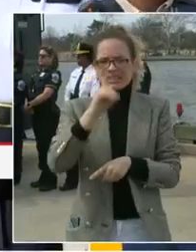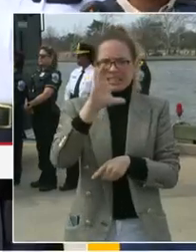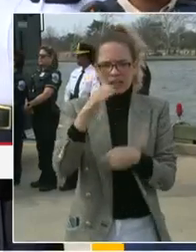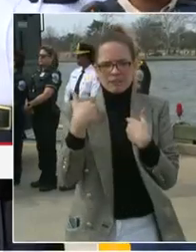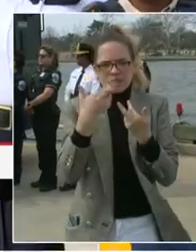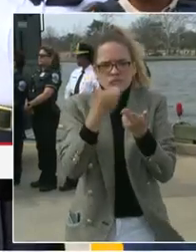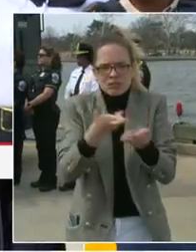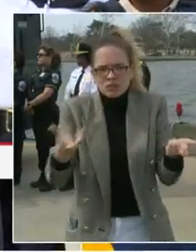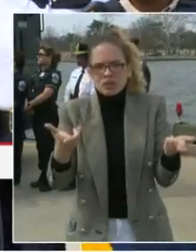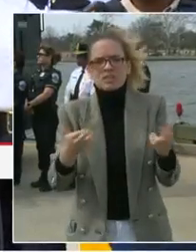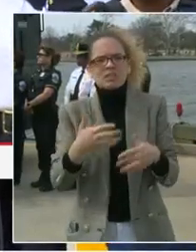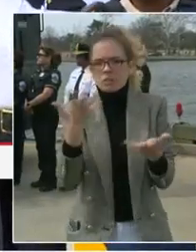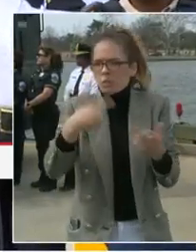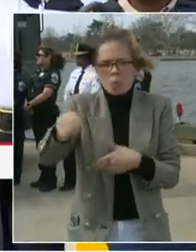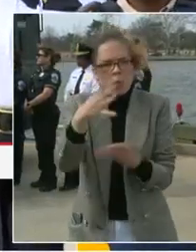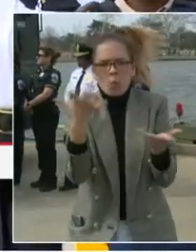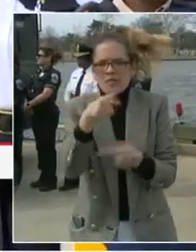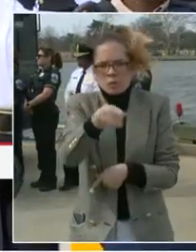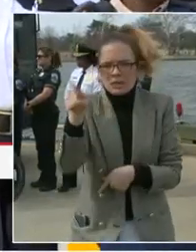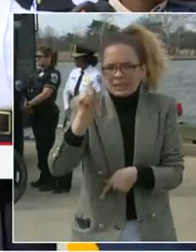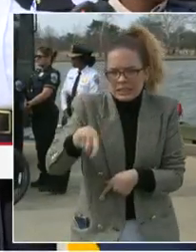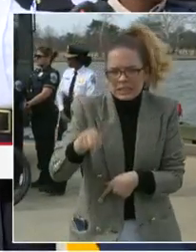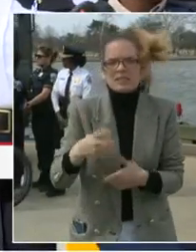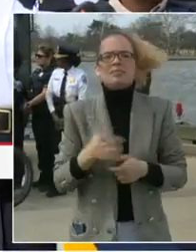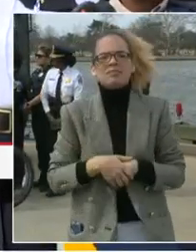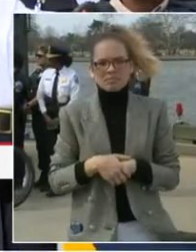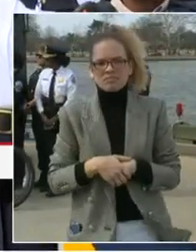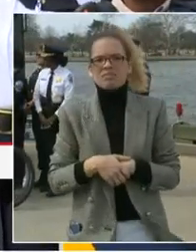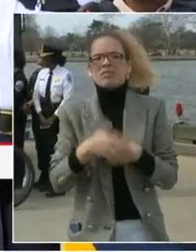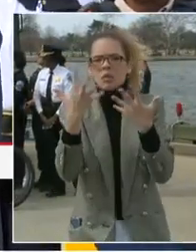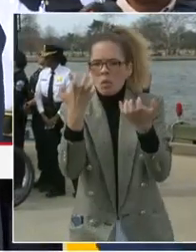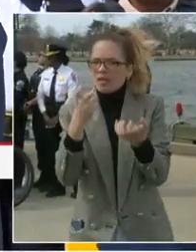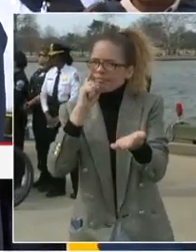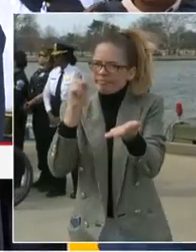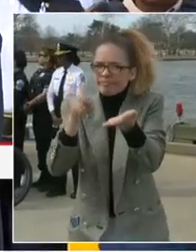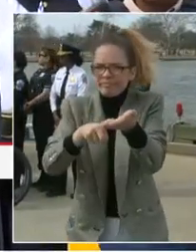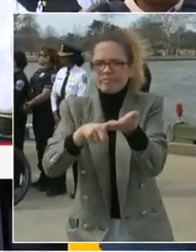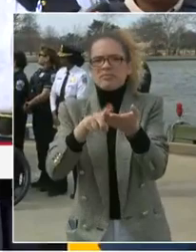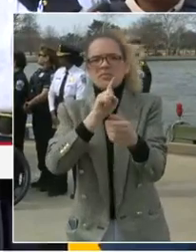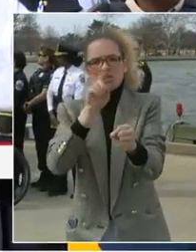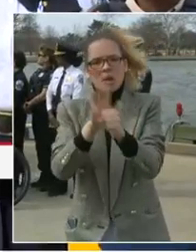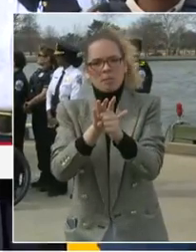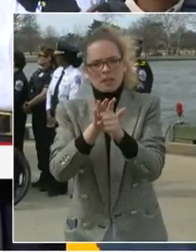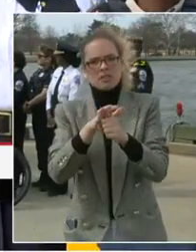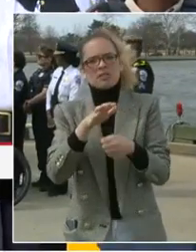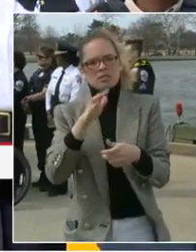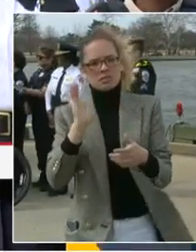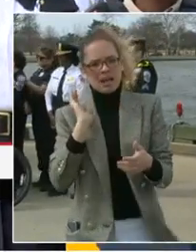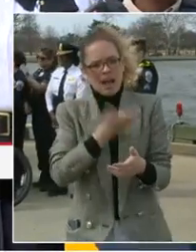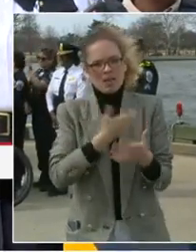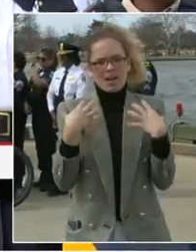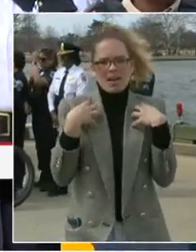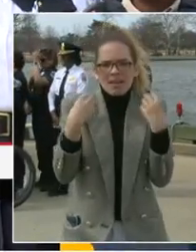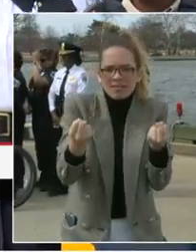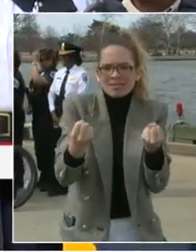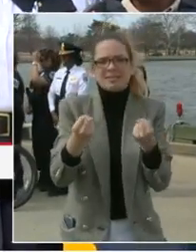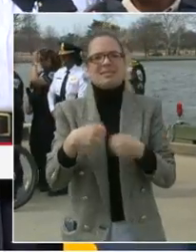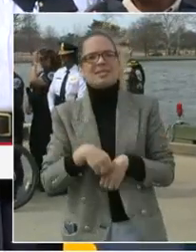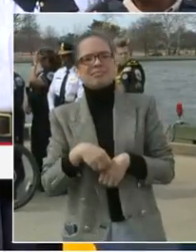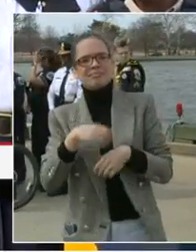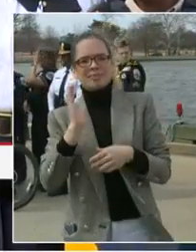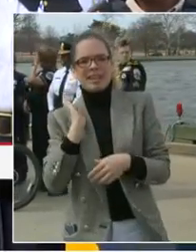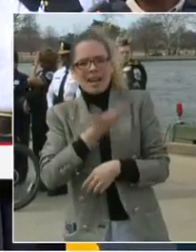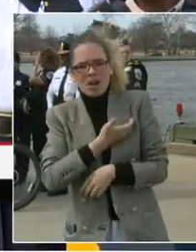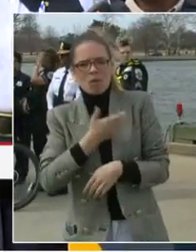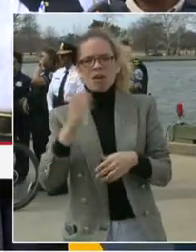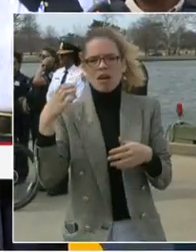need. I also want to recognize how committed we are to the health and wellness of our officers